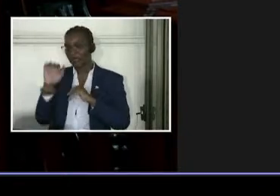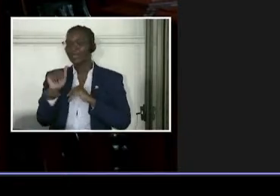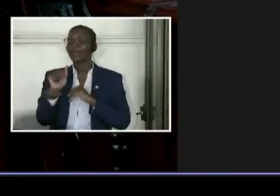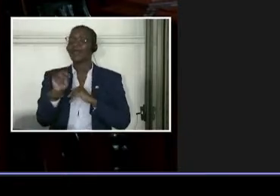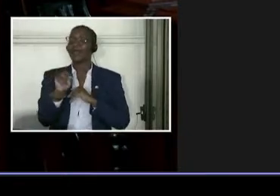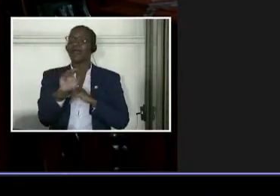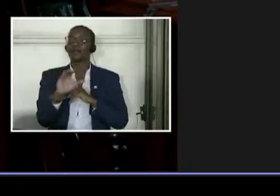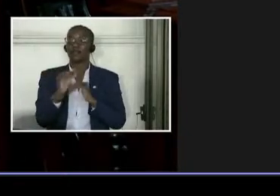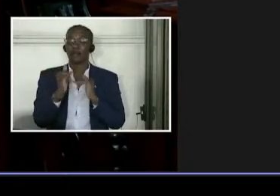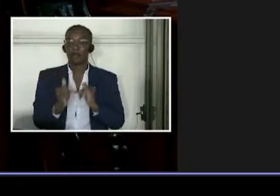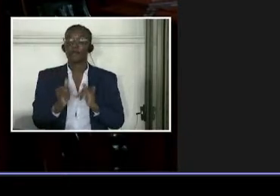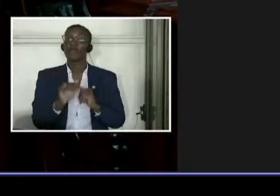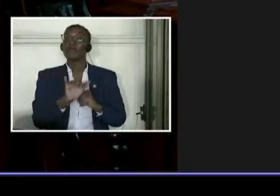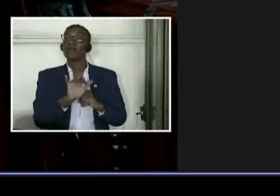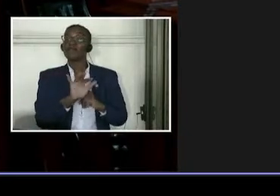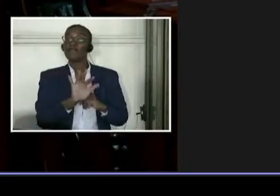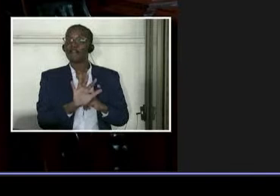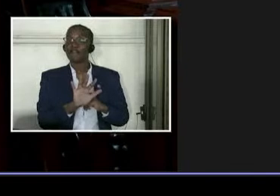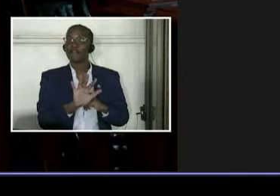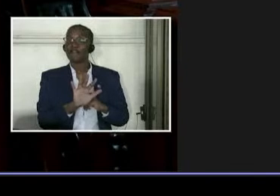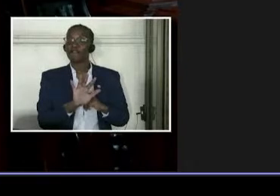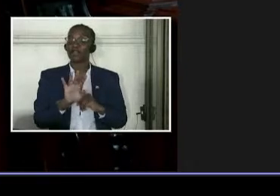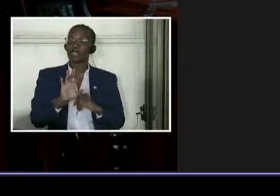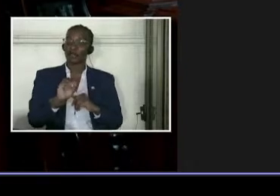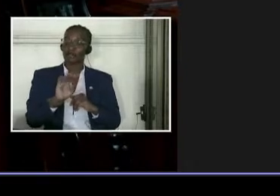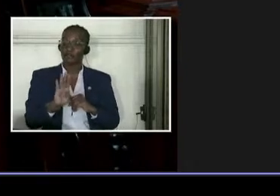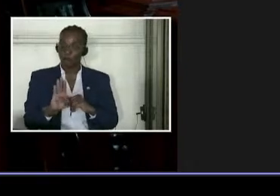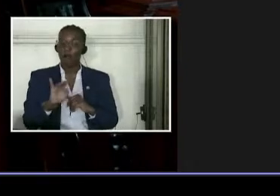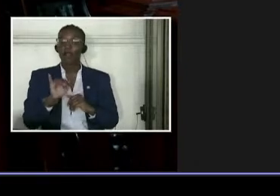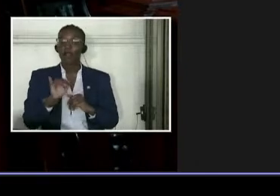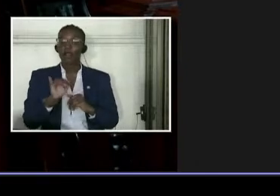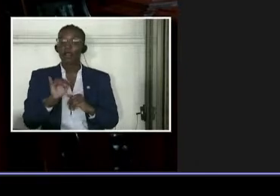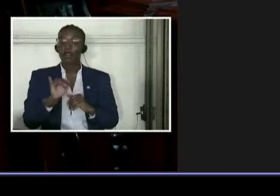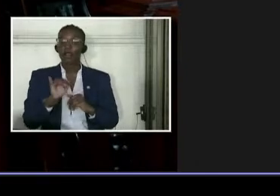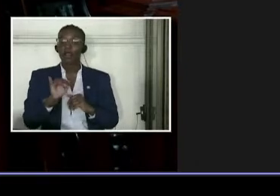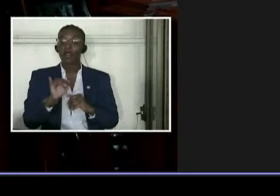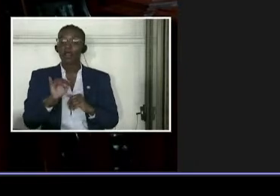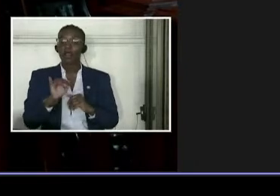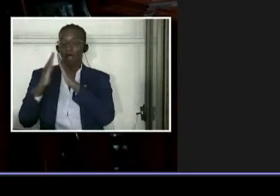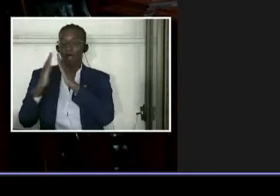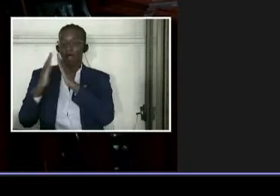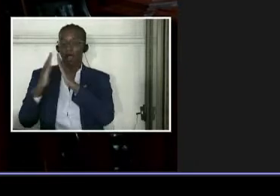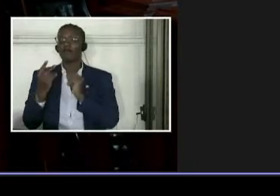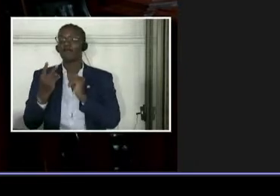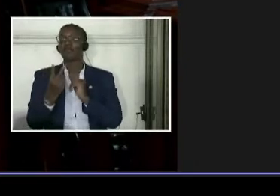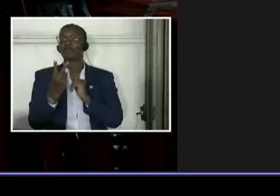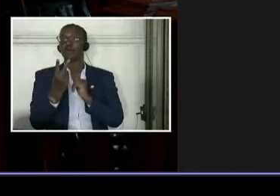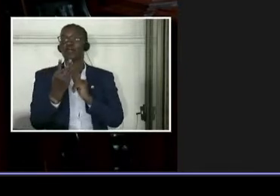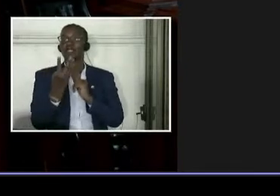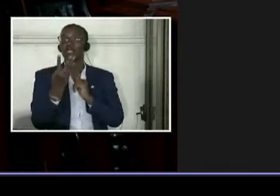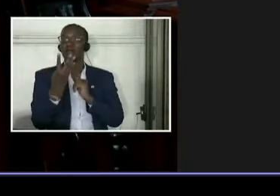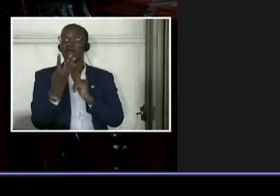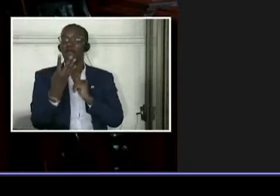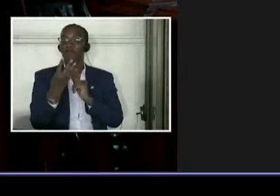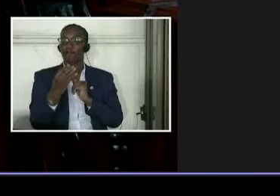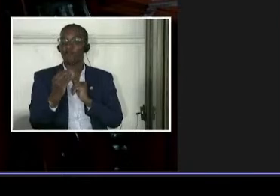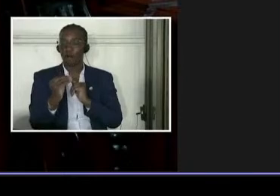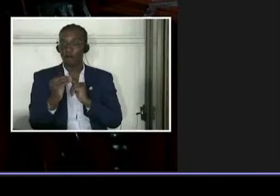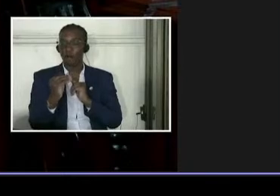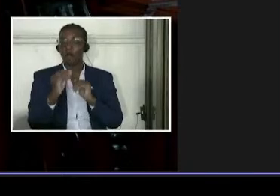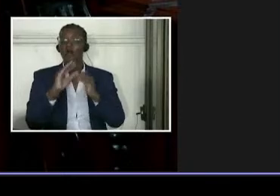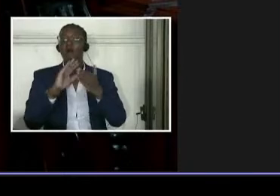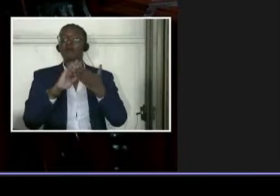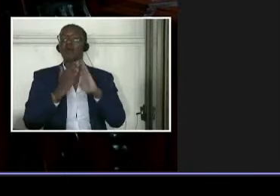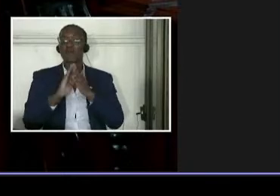party. 504 finance-linked individual subsidies provided and 274 community residential units